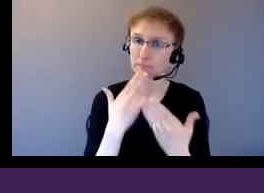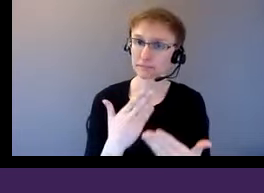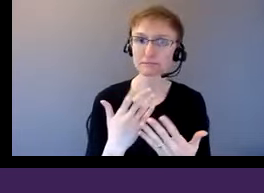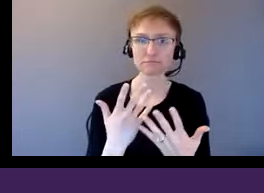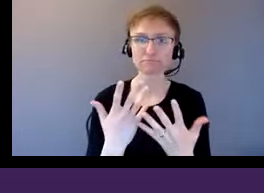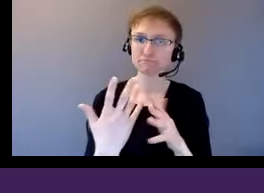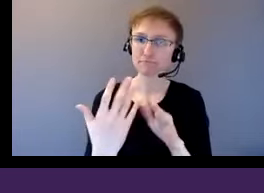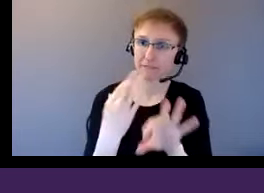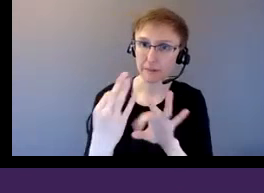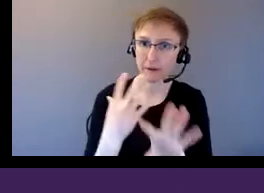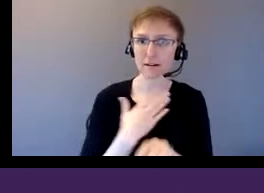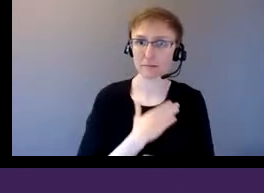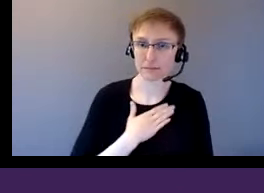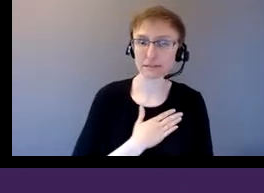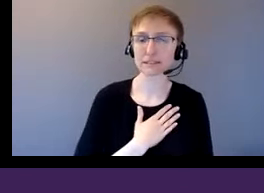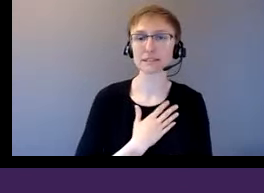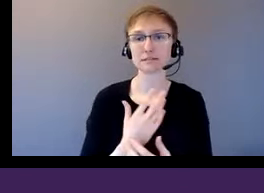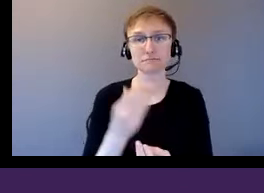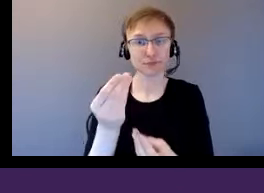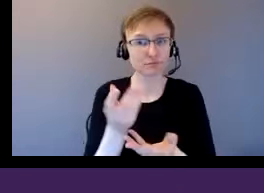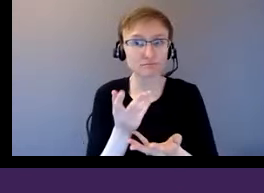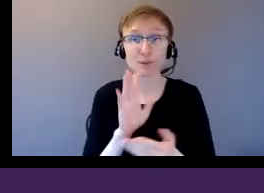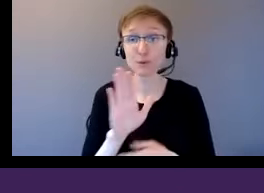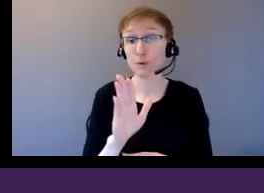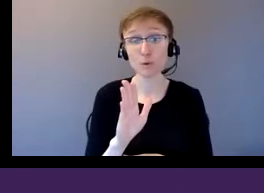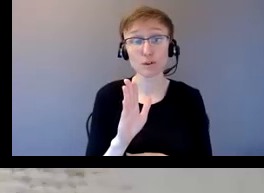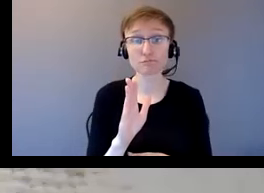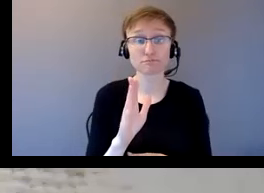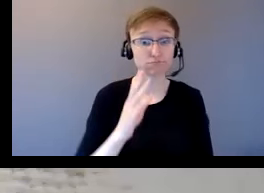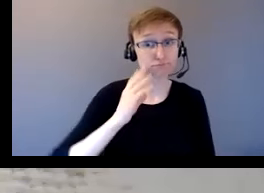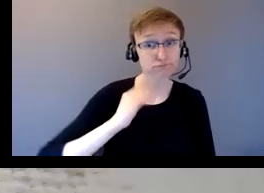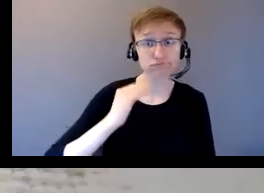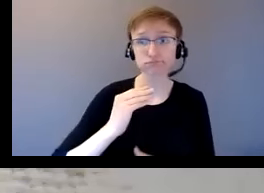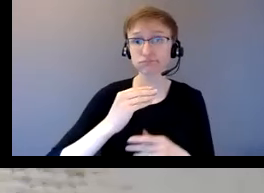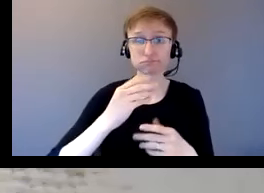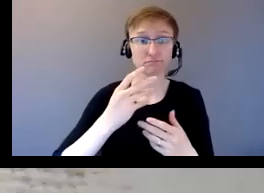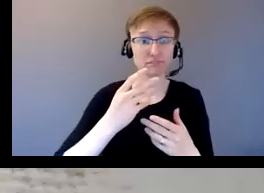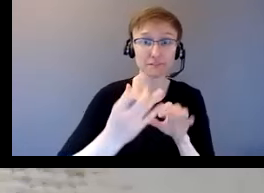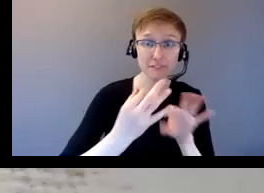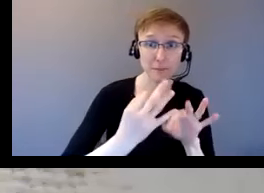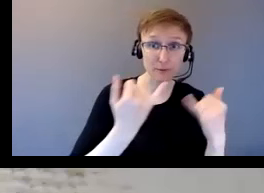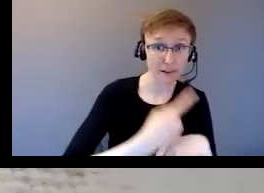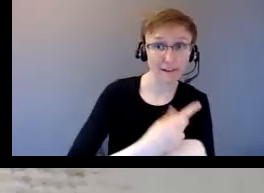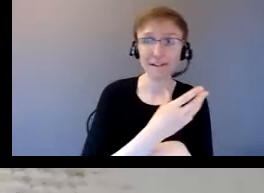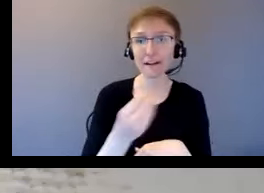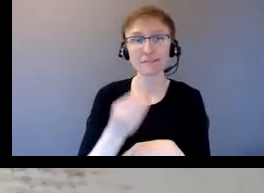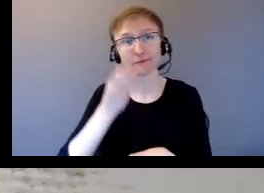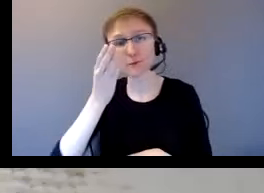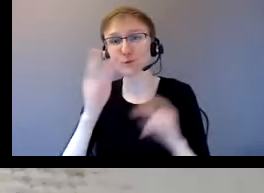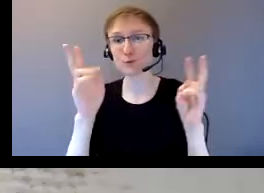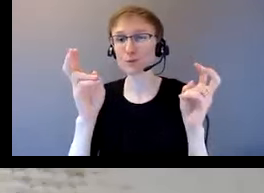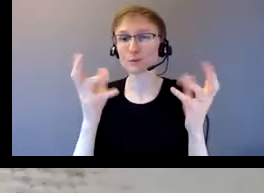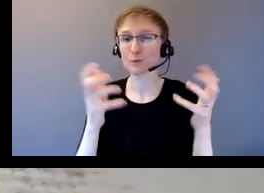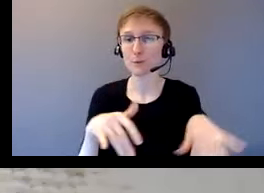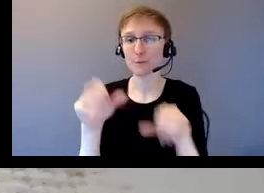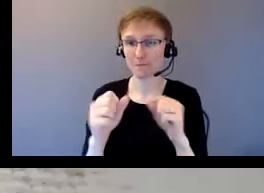ideas of future topics that you'd like to see and any feedback on today's session as well. So before we get started, I would like